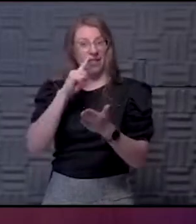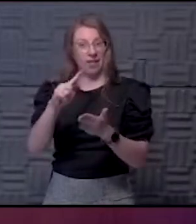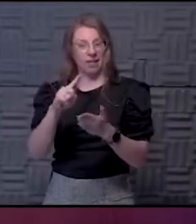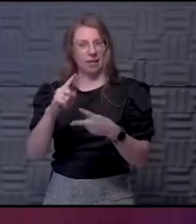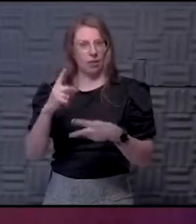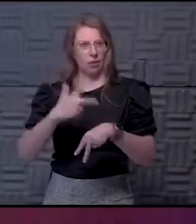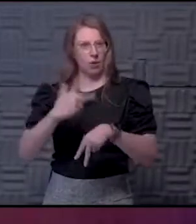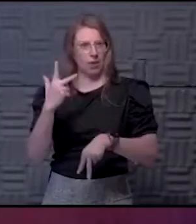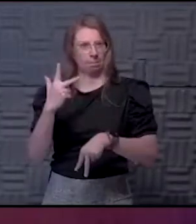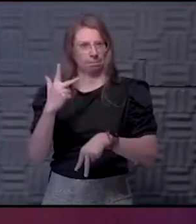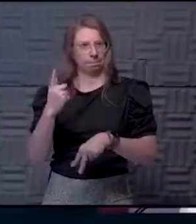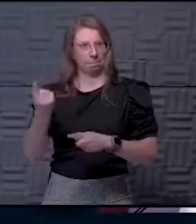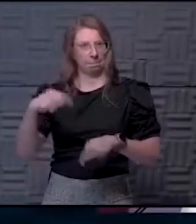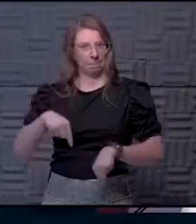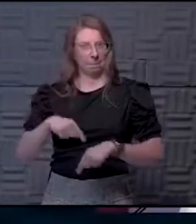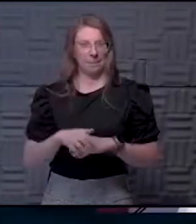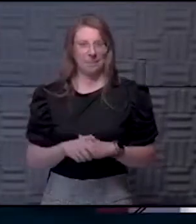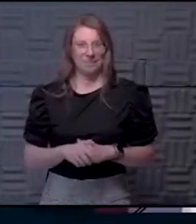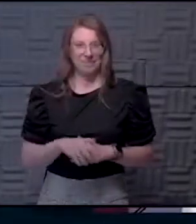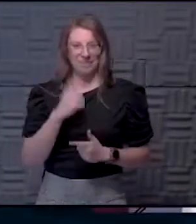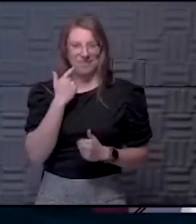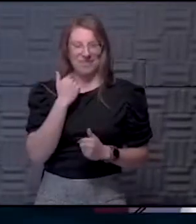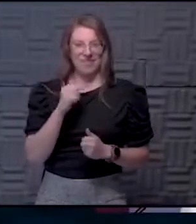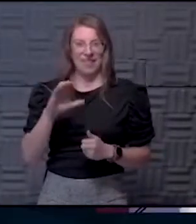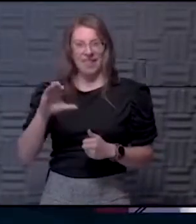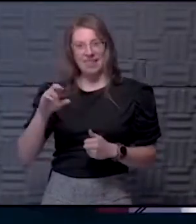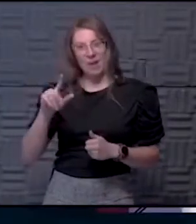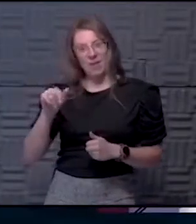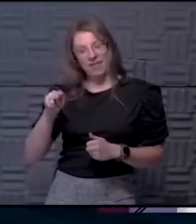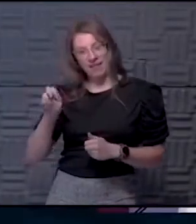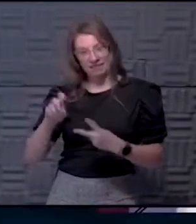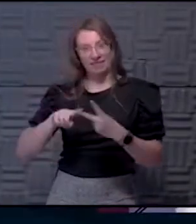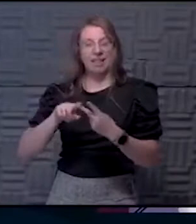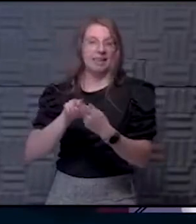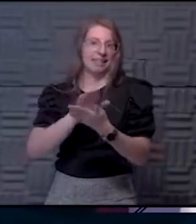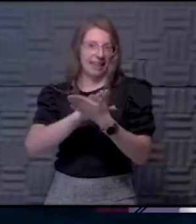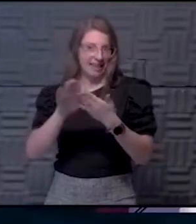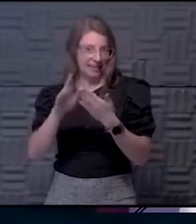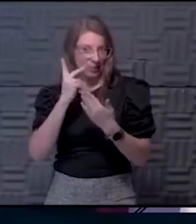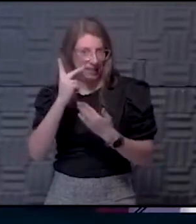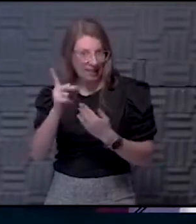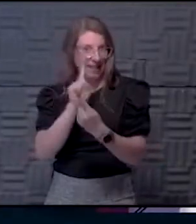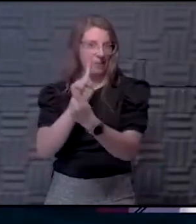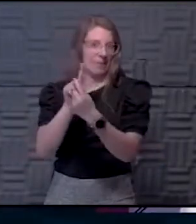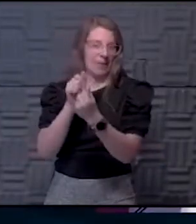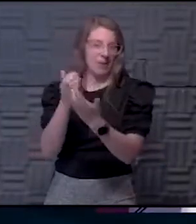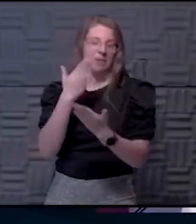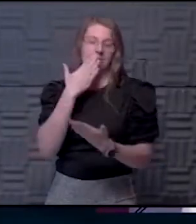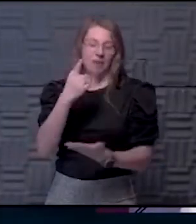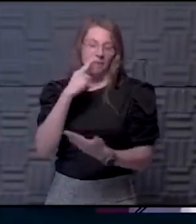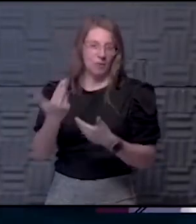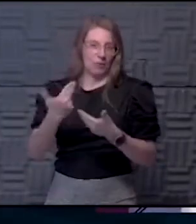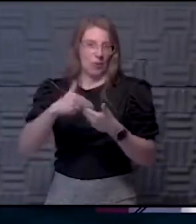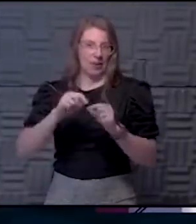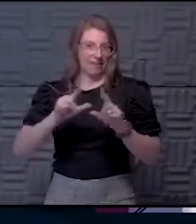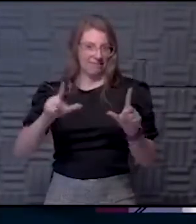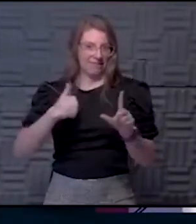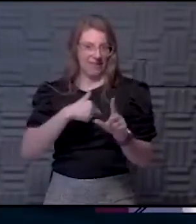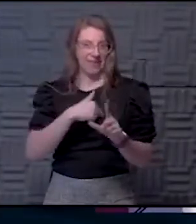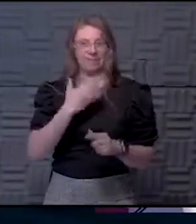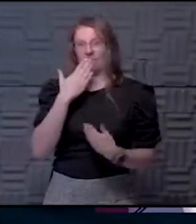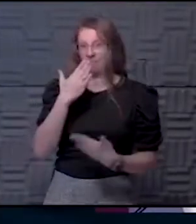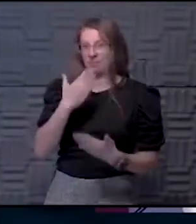three-peat, if I count right, and Carolyn. Carolyn, it's nice to see and meet you. Thanks for joining us as well. Thank